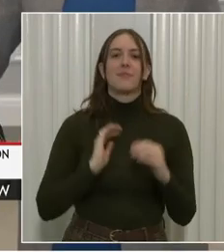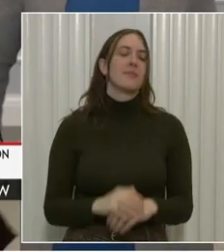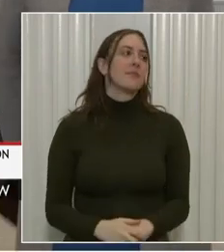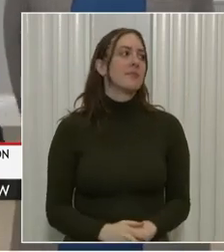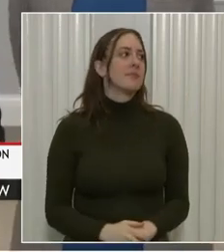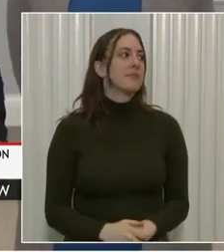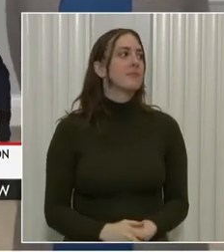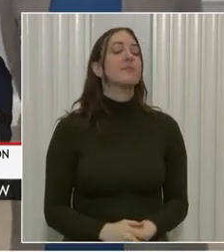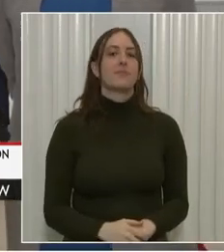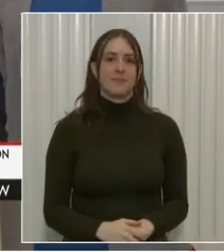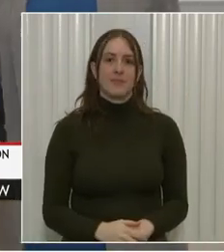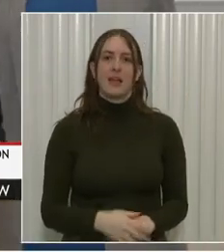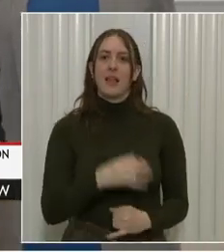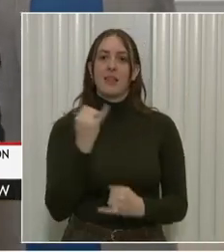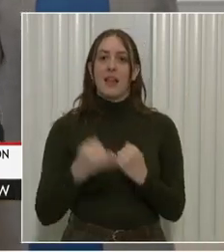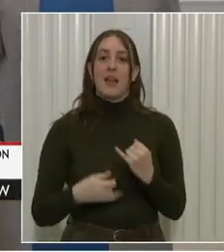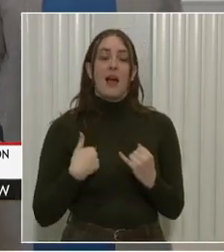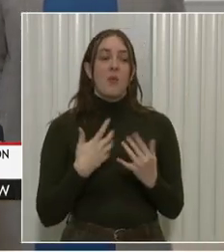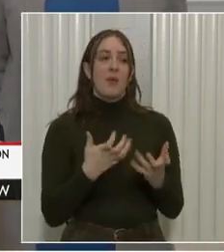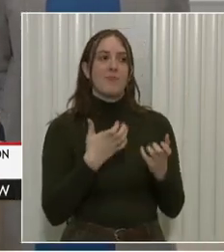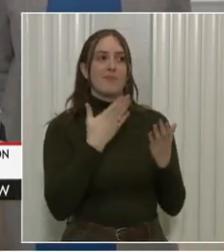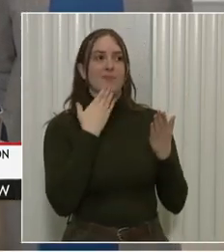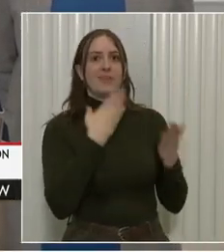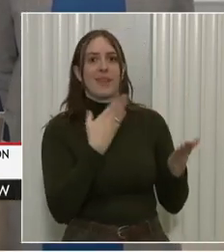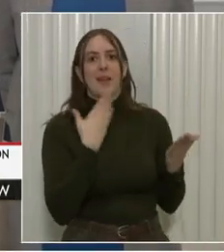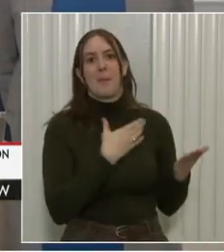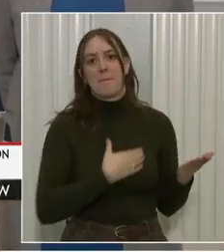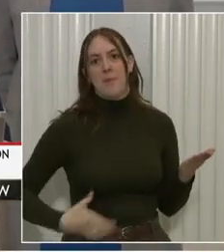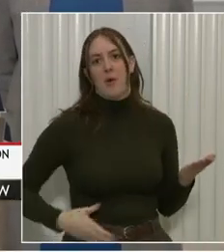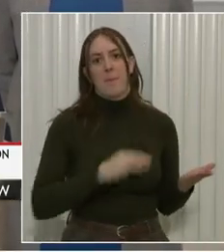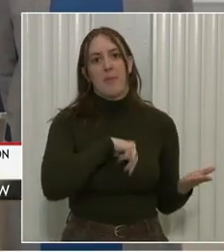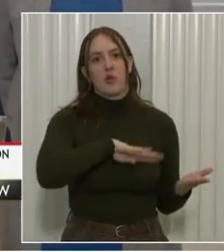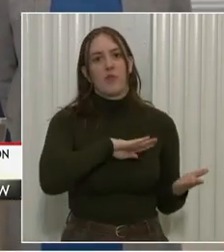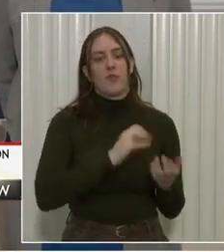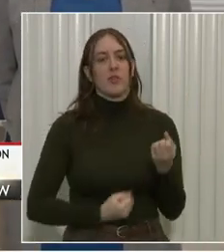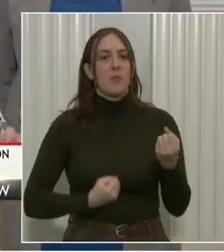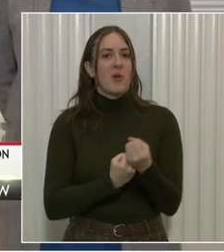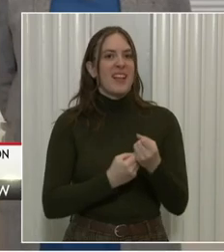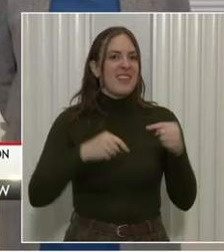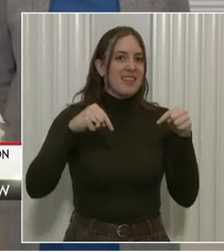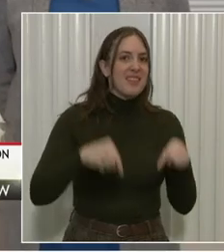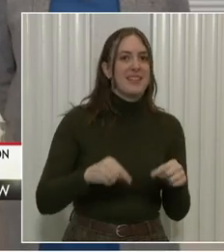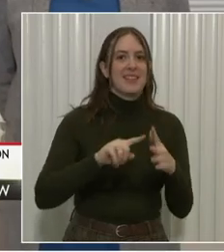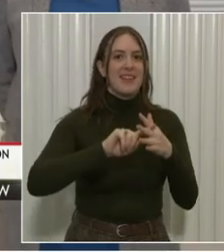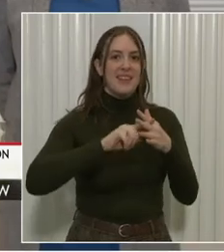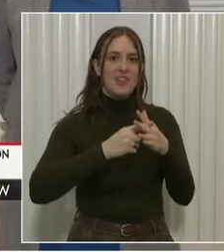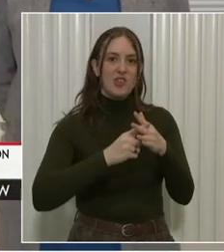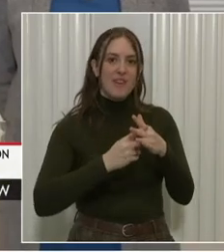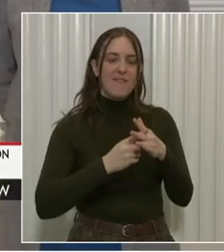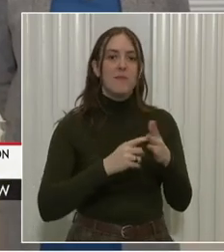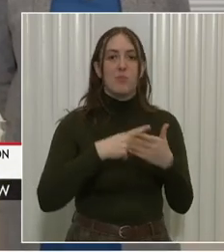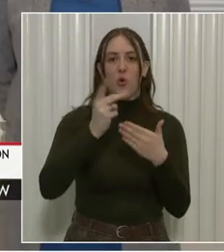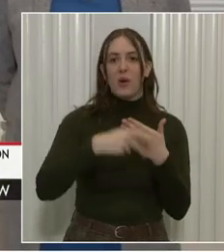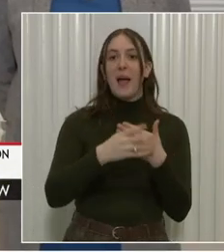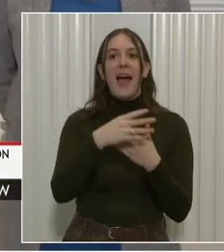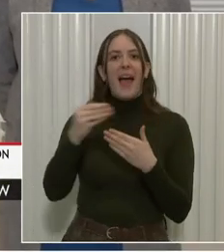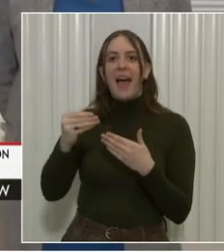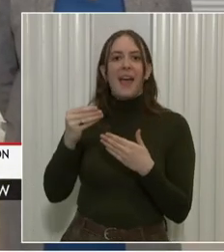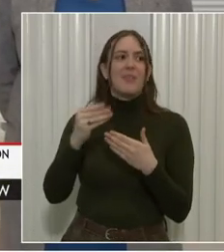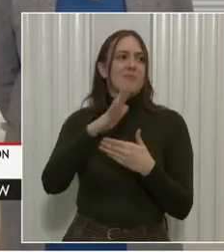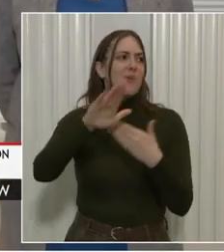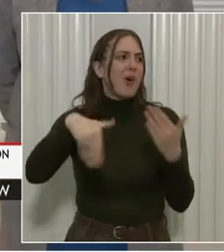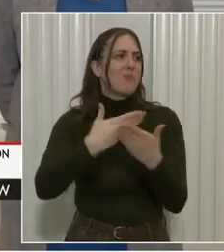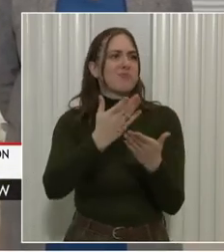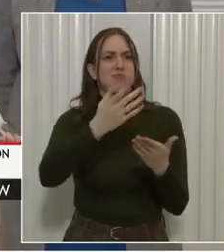So lastly, I'd like to thank Mayor Bowser for supporting not only this initiative, but all the work the brave men and women of DC Fire and EMS do for the residents of the District of